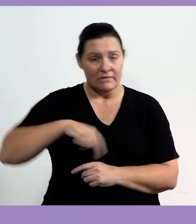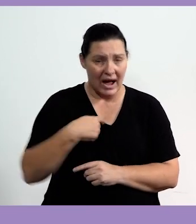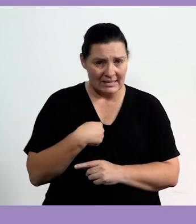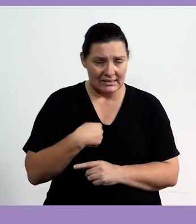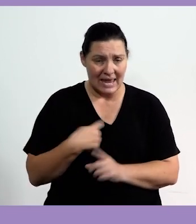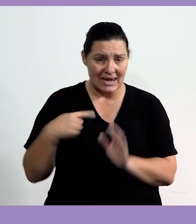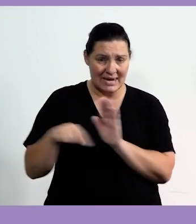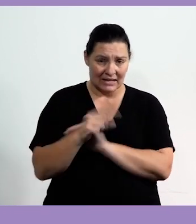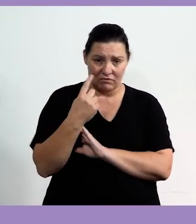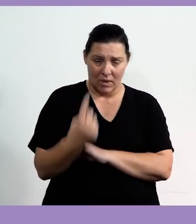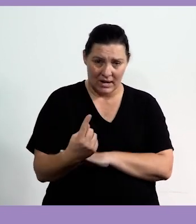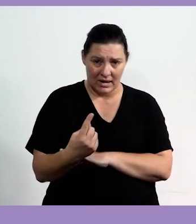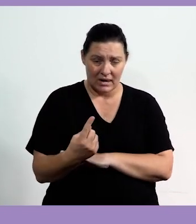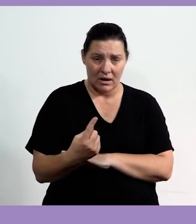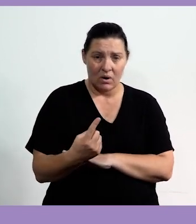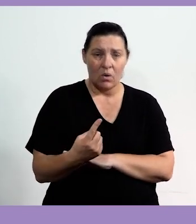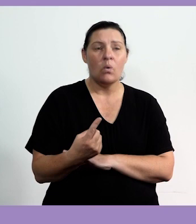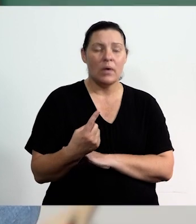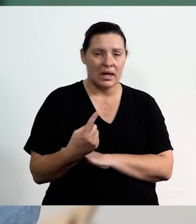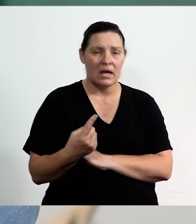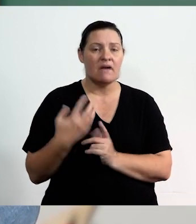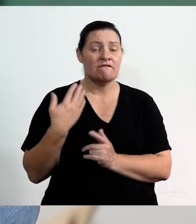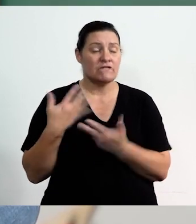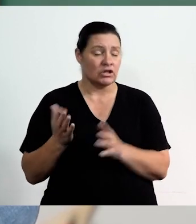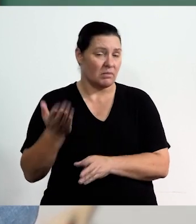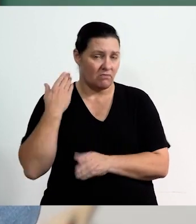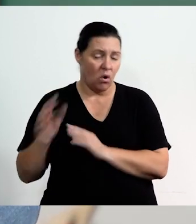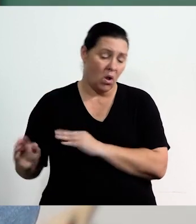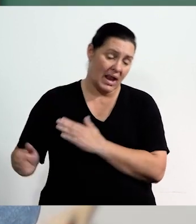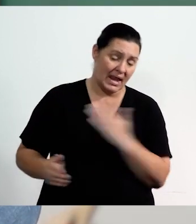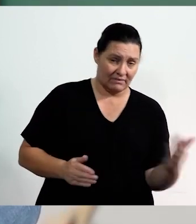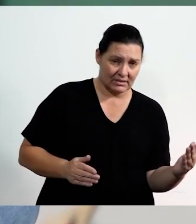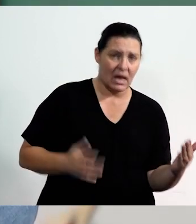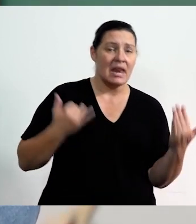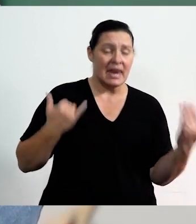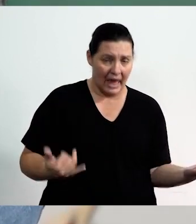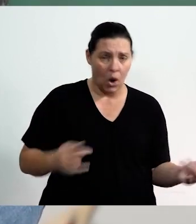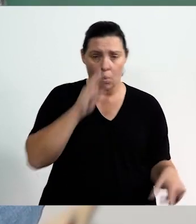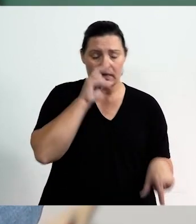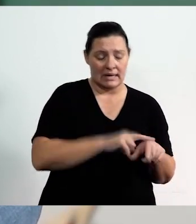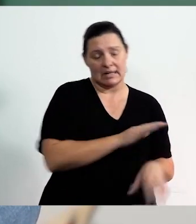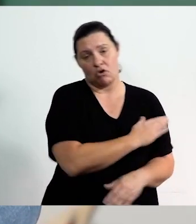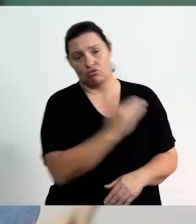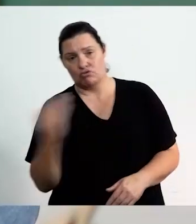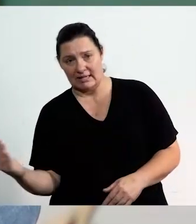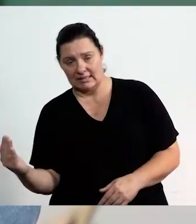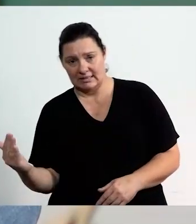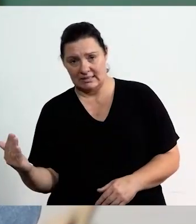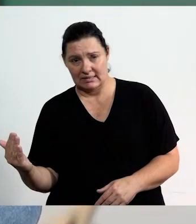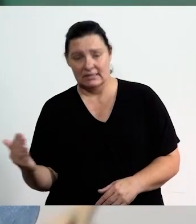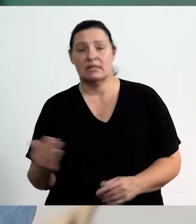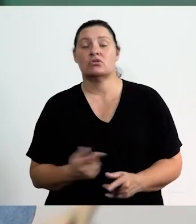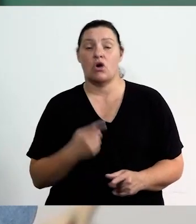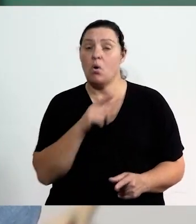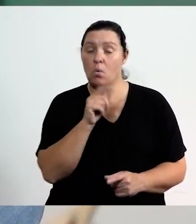again, for us to get that negative 1, we had originally shifted to the left. So now we need to